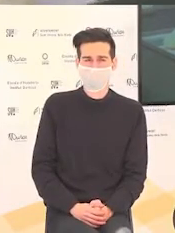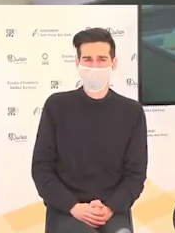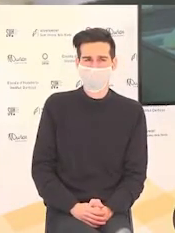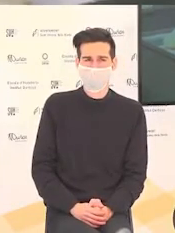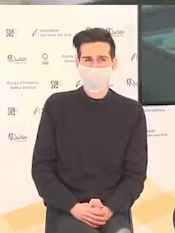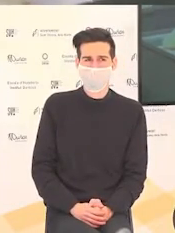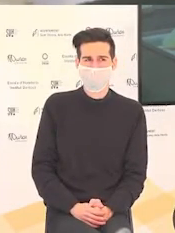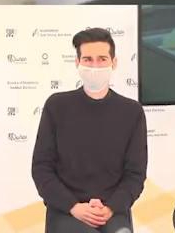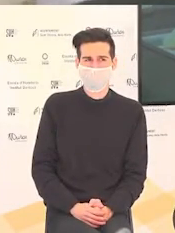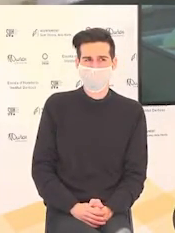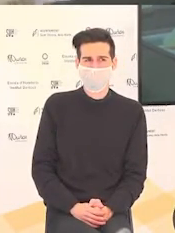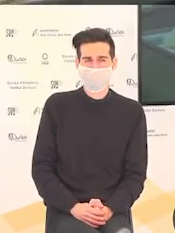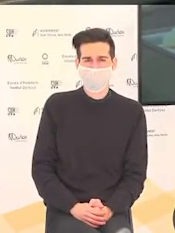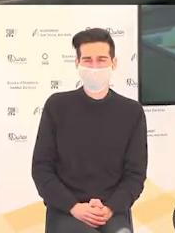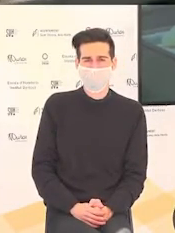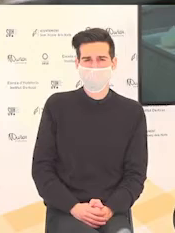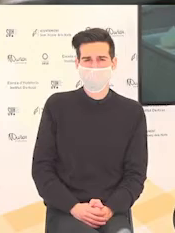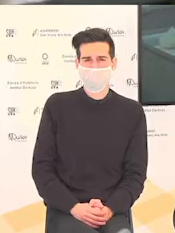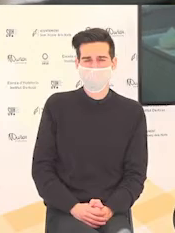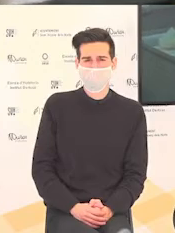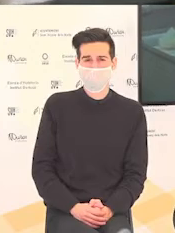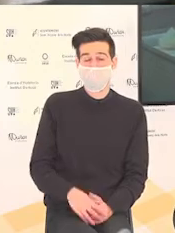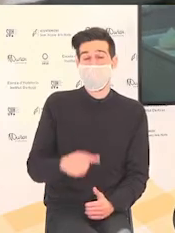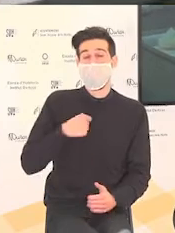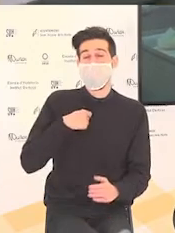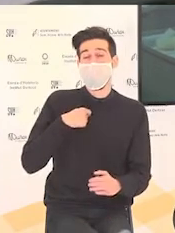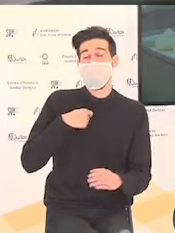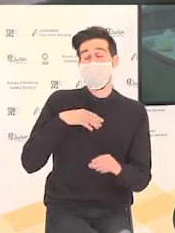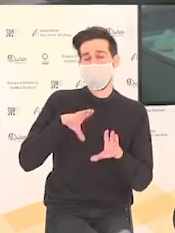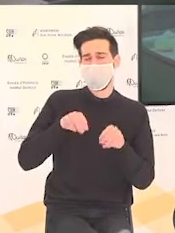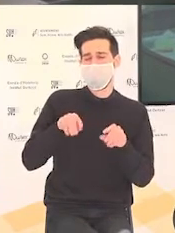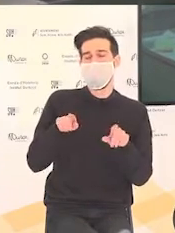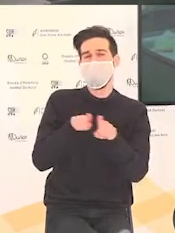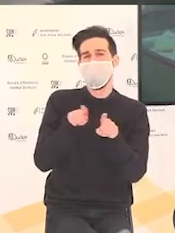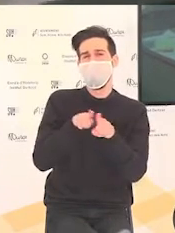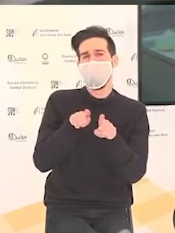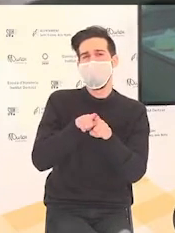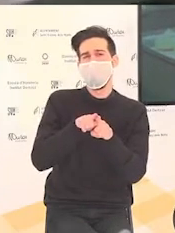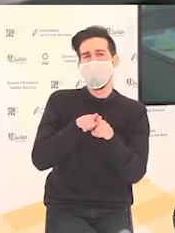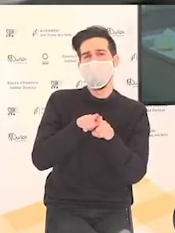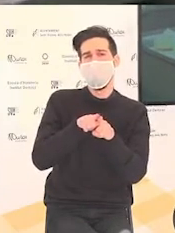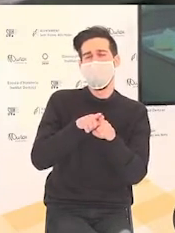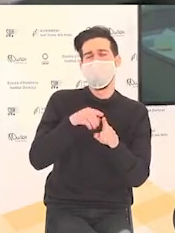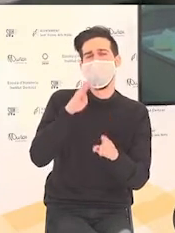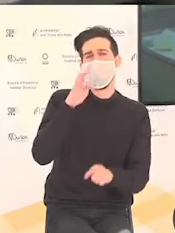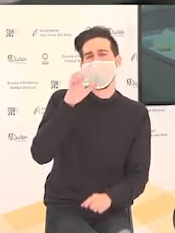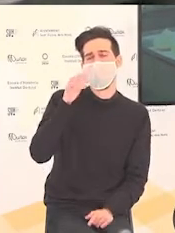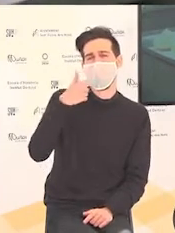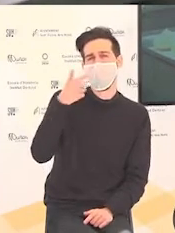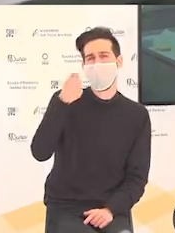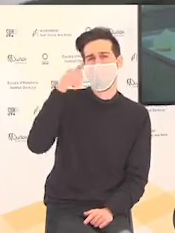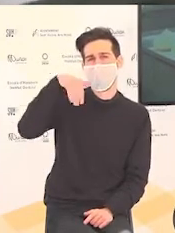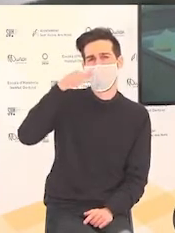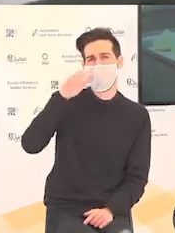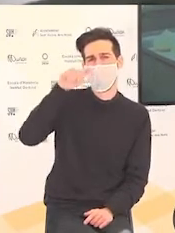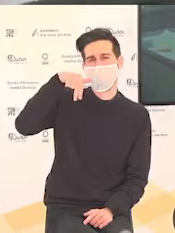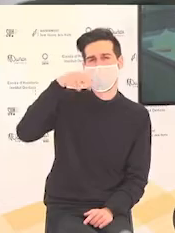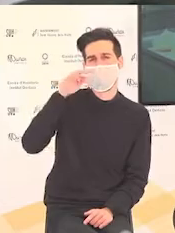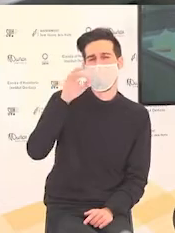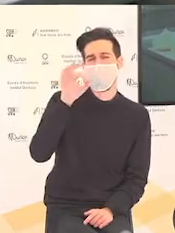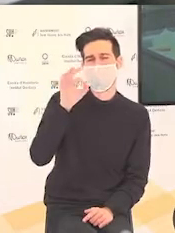stick the coolie ball on. Y en realidad lo utilizo como si fuera pegamento para que se me quede bien pegado el coolie. Can you see the texture of the